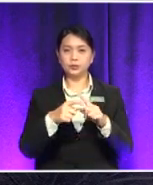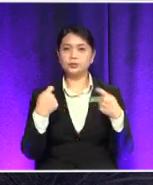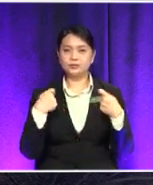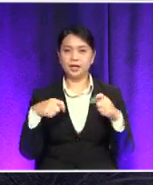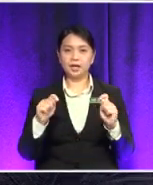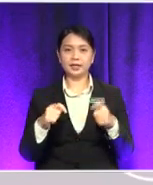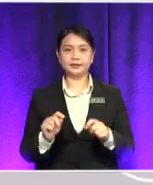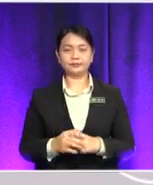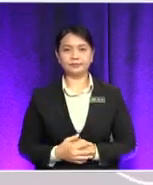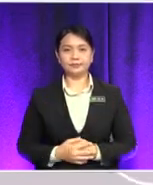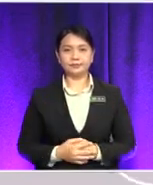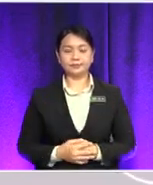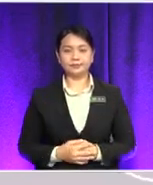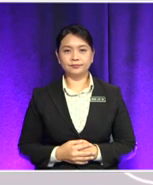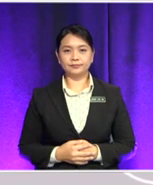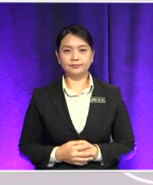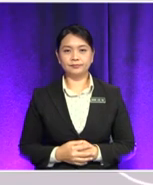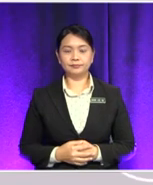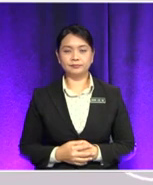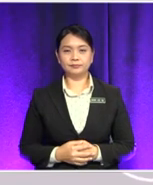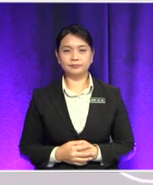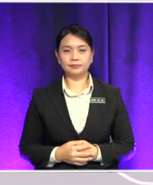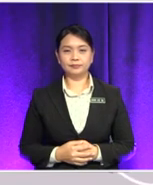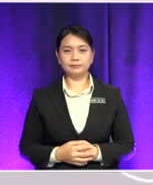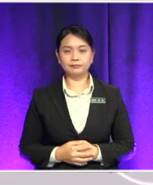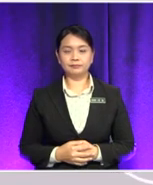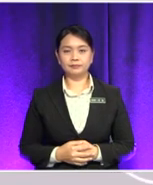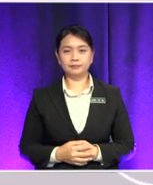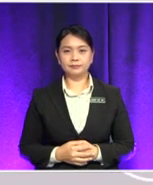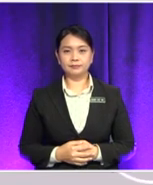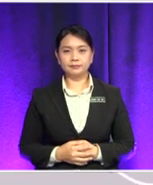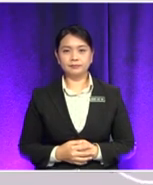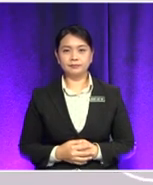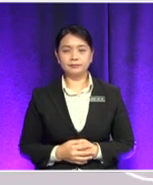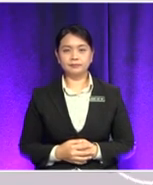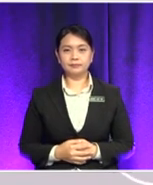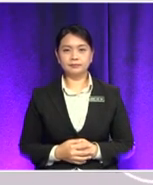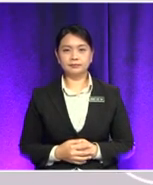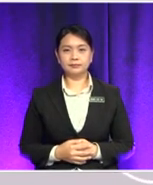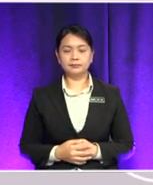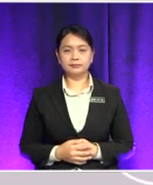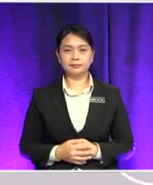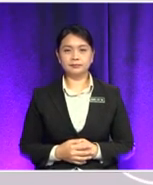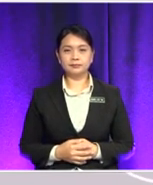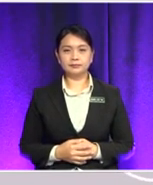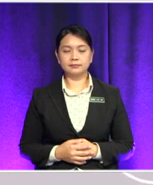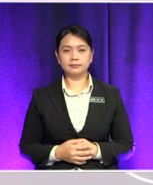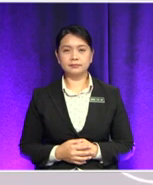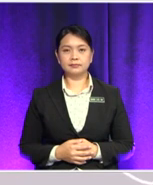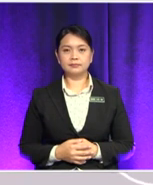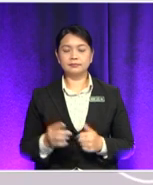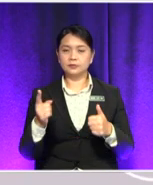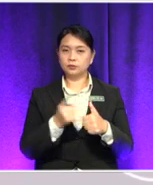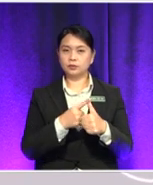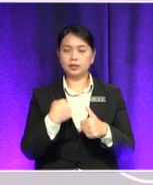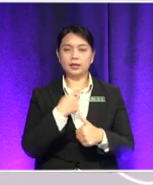paragraph? Oh, okay, Shahira. Yes, please. First of all, I